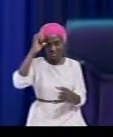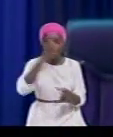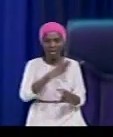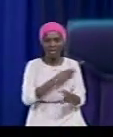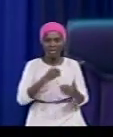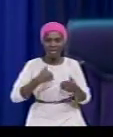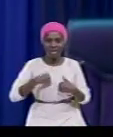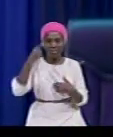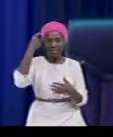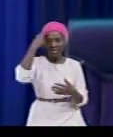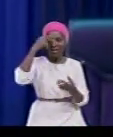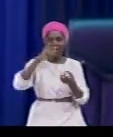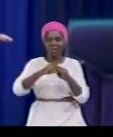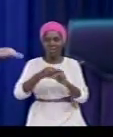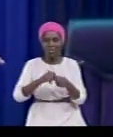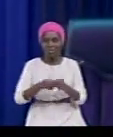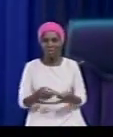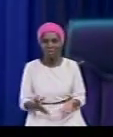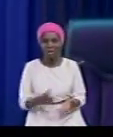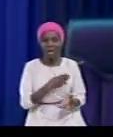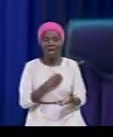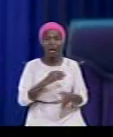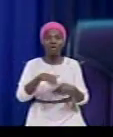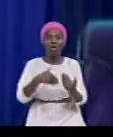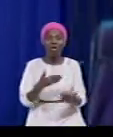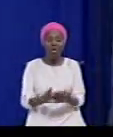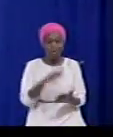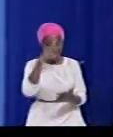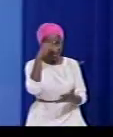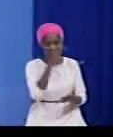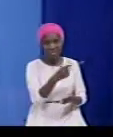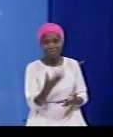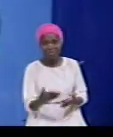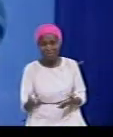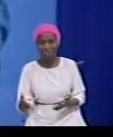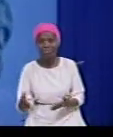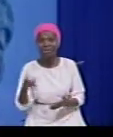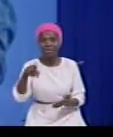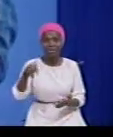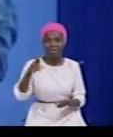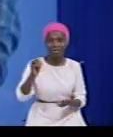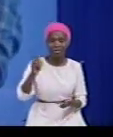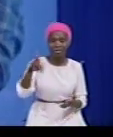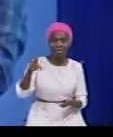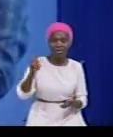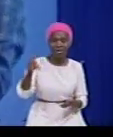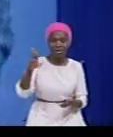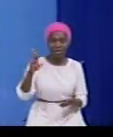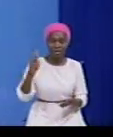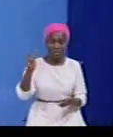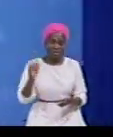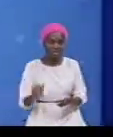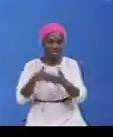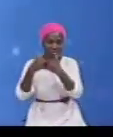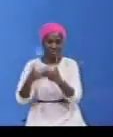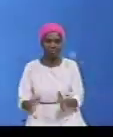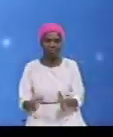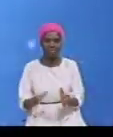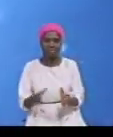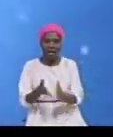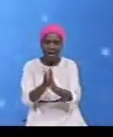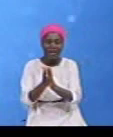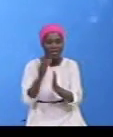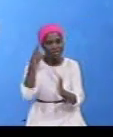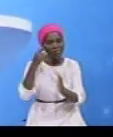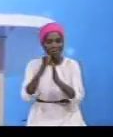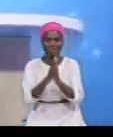problem, and he lost all his property, lost everything. And he said, pray for me. I looked at him and I said, I'm going